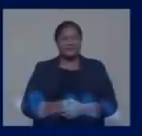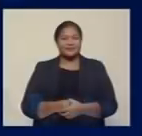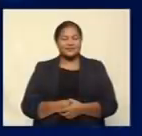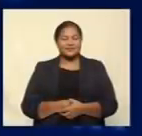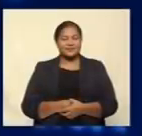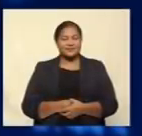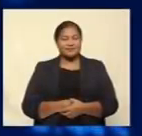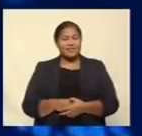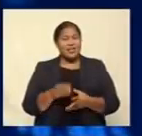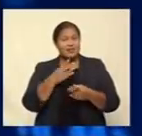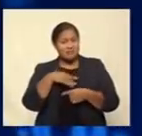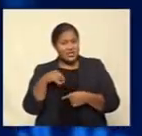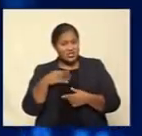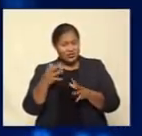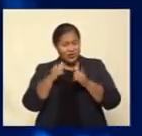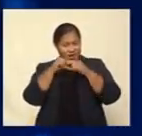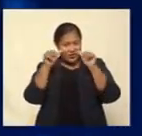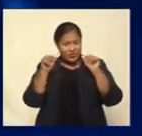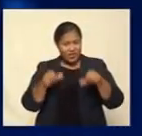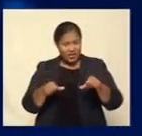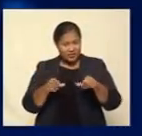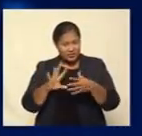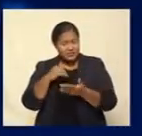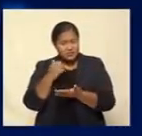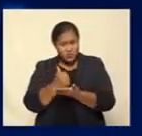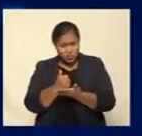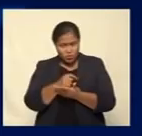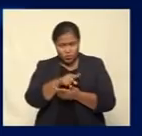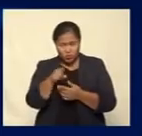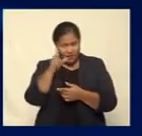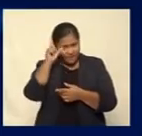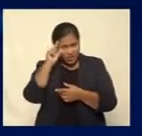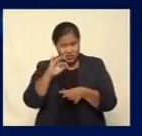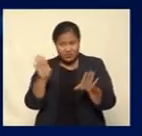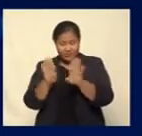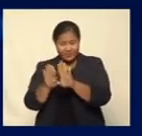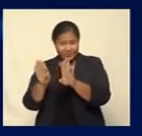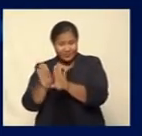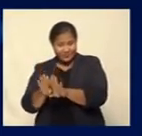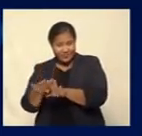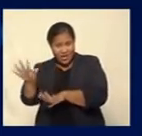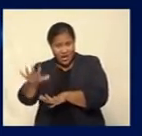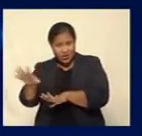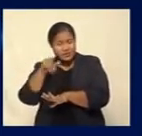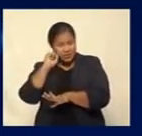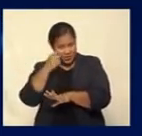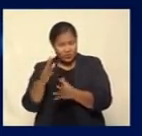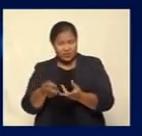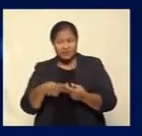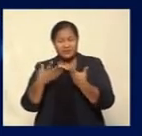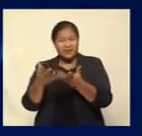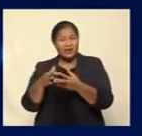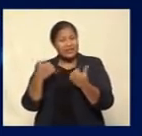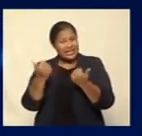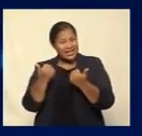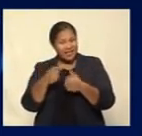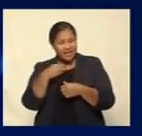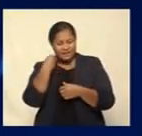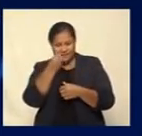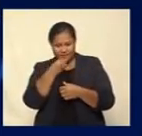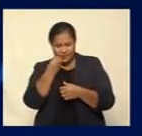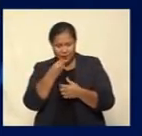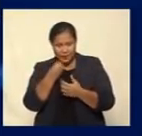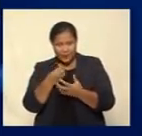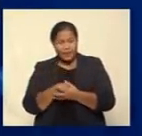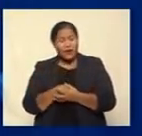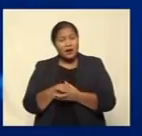The Ministry of Agriculture has assured Fijians in the lockdown area that they will have sufficient green and fresh fruits. Minister